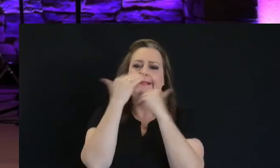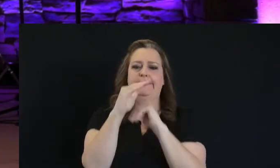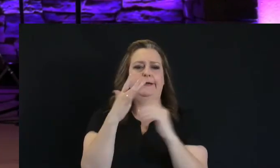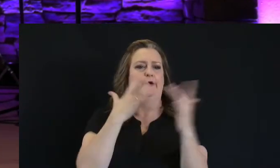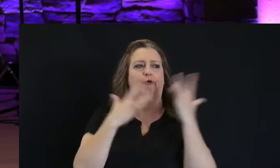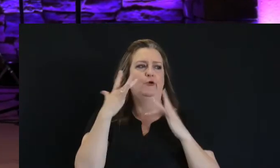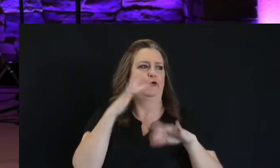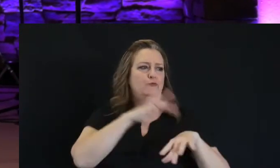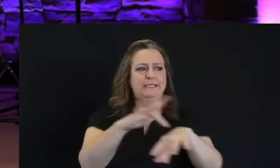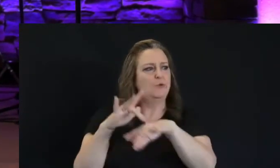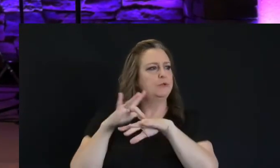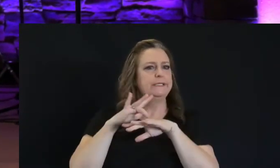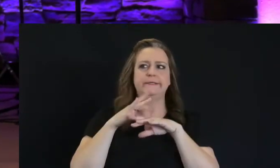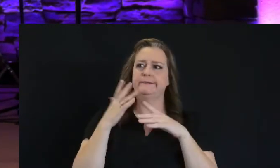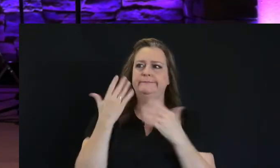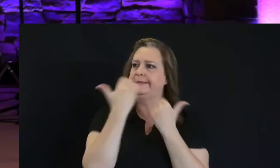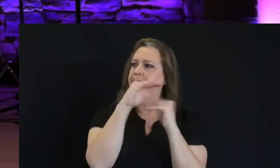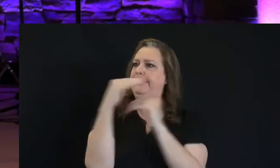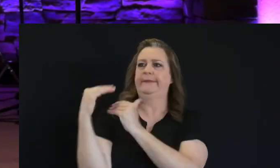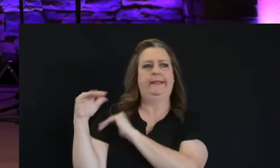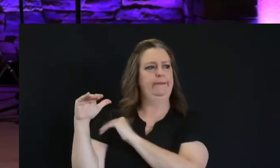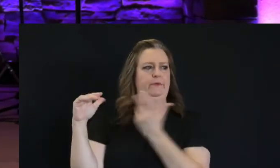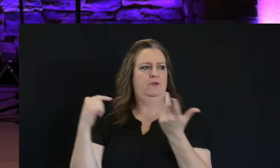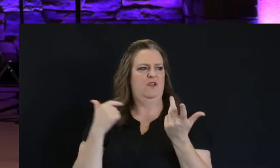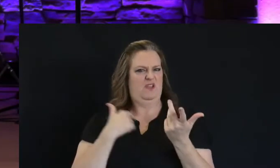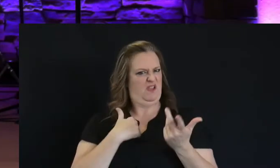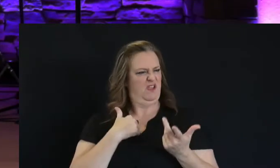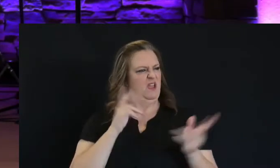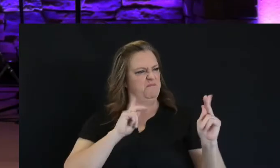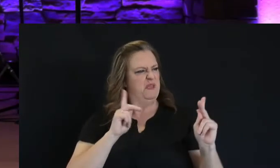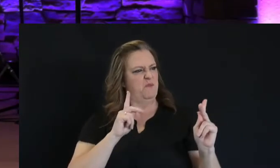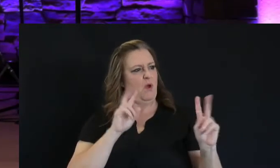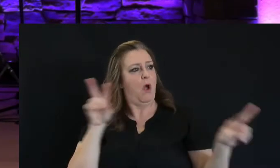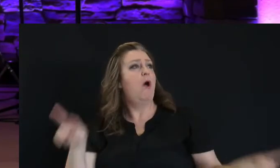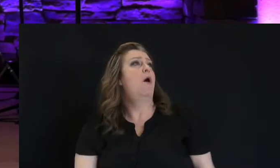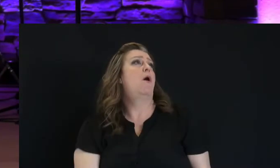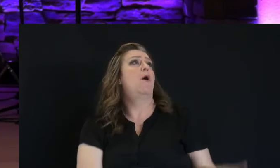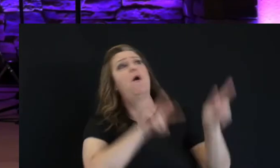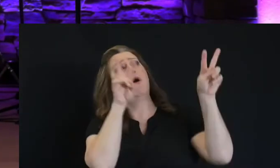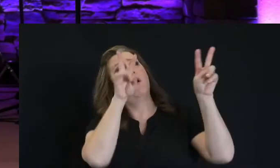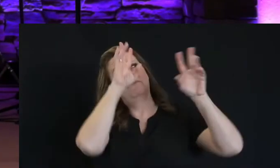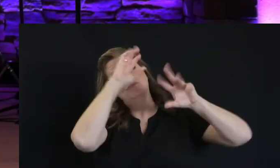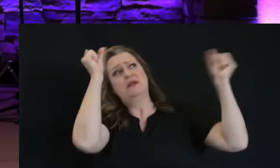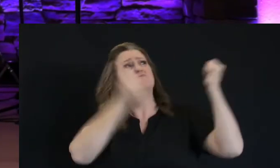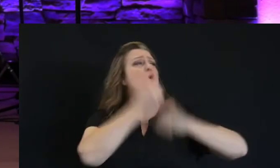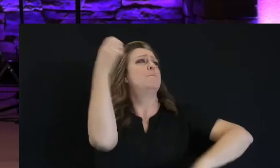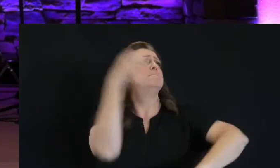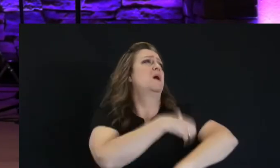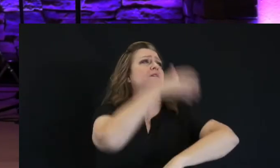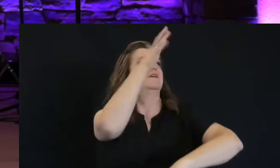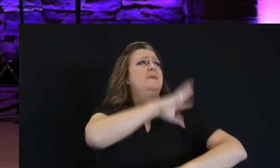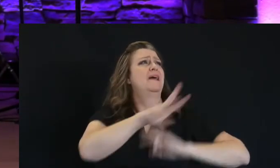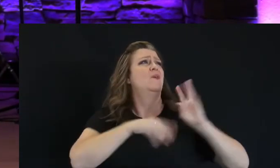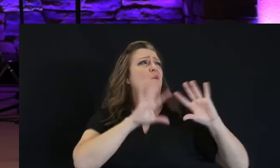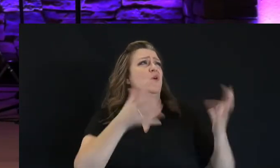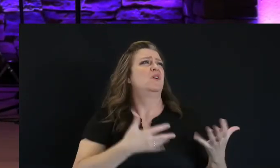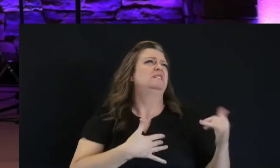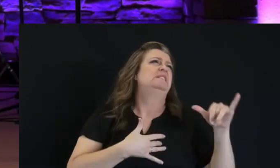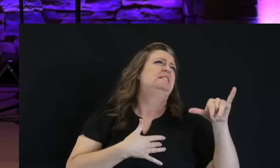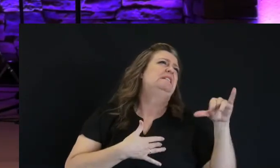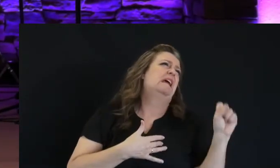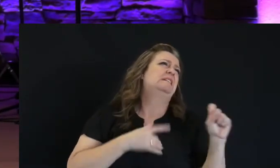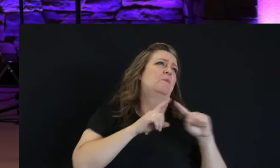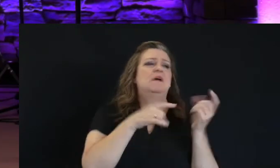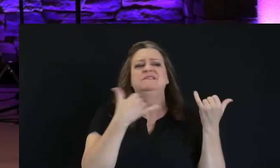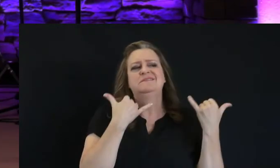resources, limited in everything. So often we make the president of the United States out to be this, he's the most powerful man in the world. Yes, but